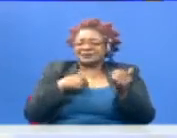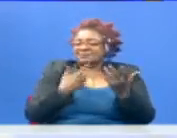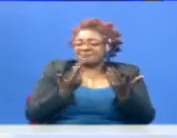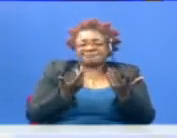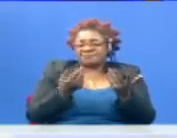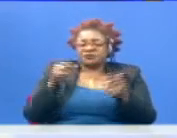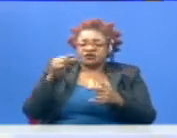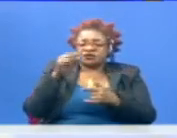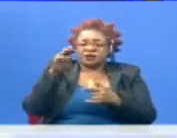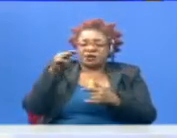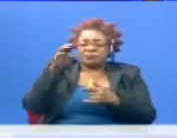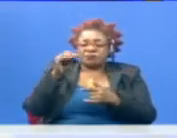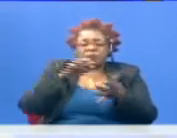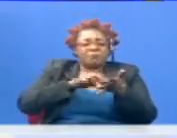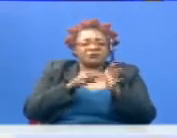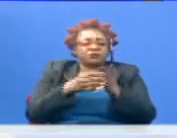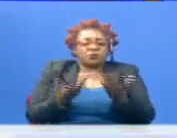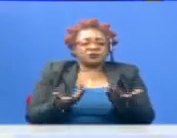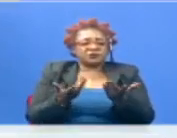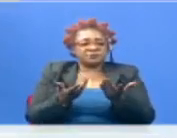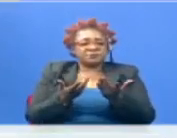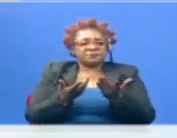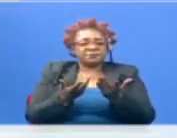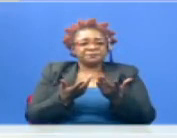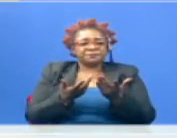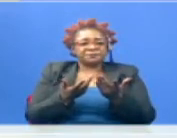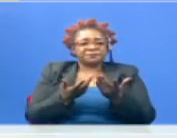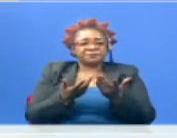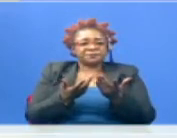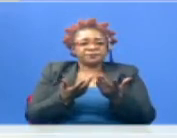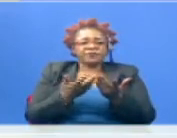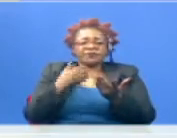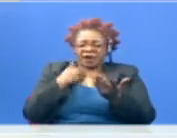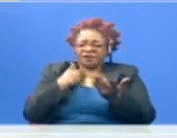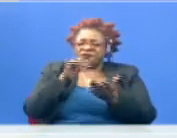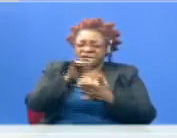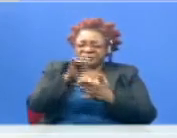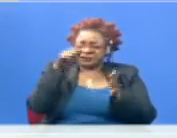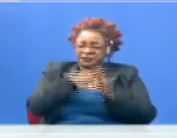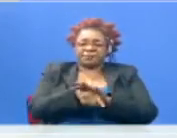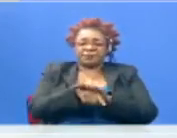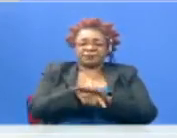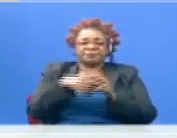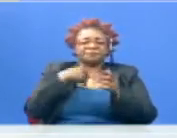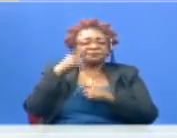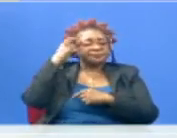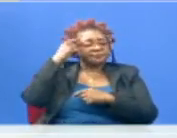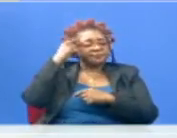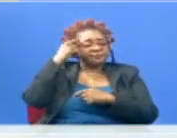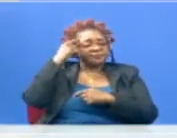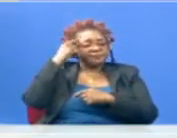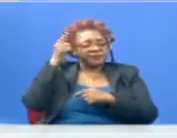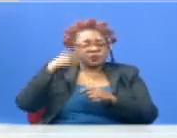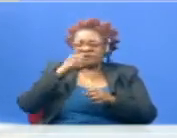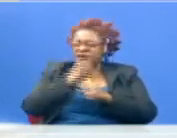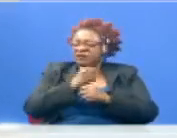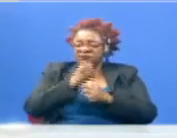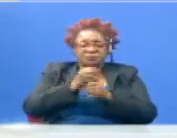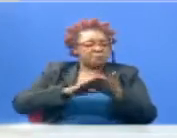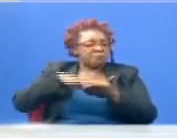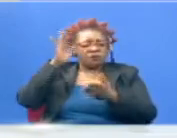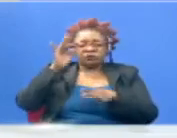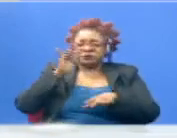GMO? I get this question a lot more, and I'm beginning to think that probably we have not done a lot more of